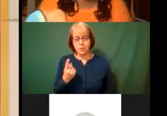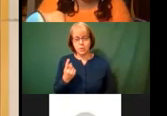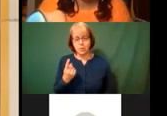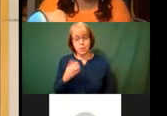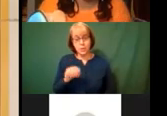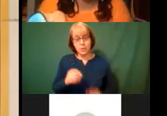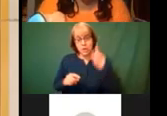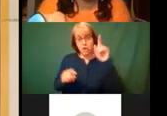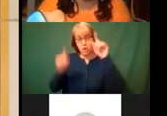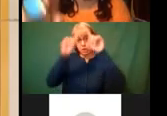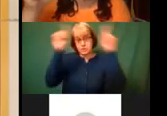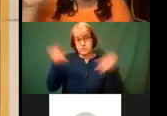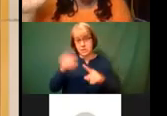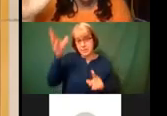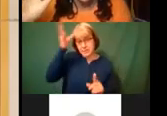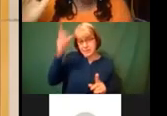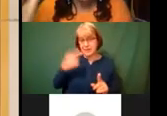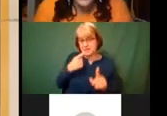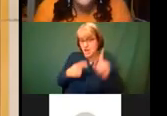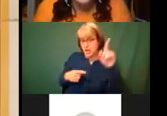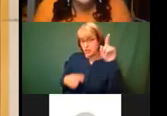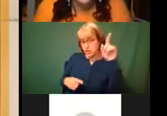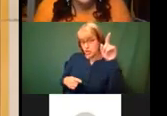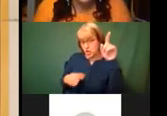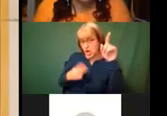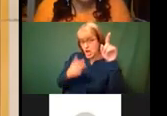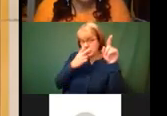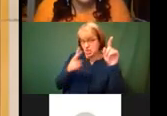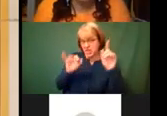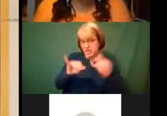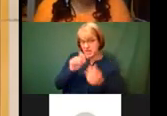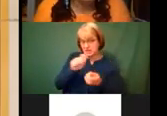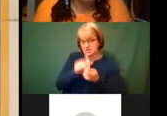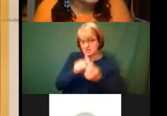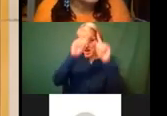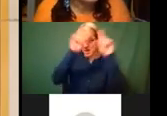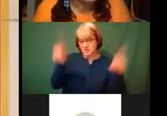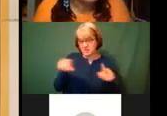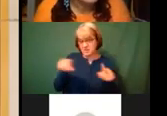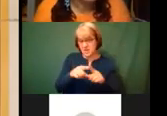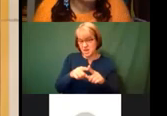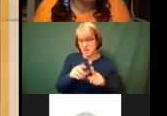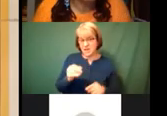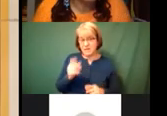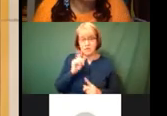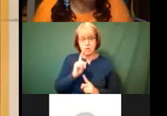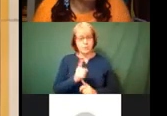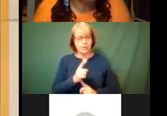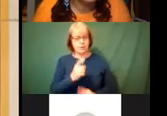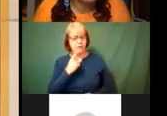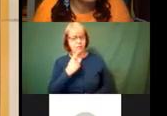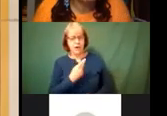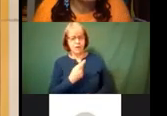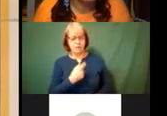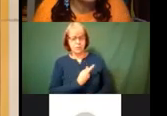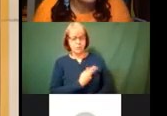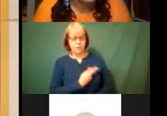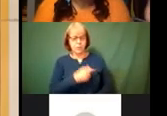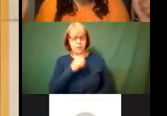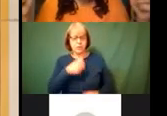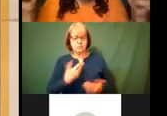to the sign, he said, "I saw that sign. And for a minute, I thought we weren't supposed to be here."